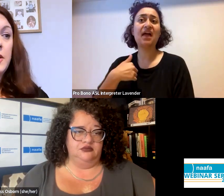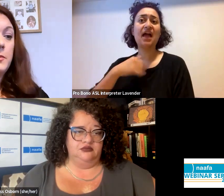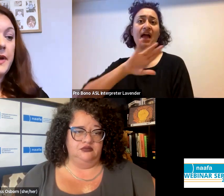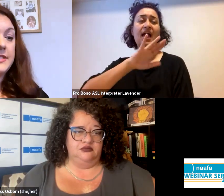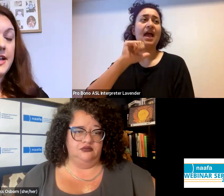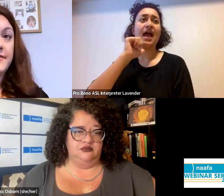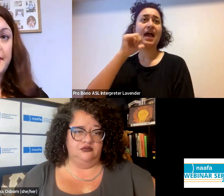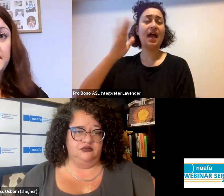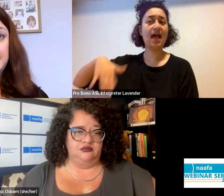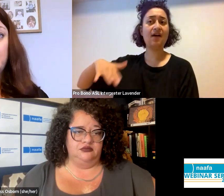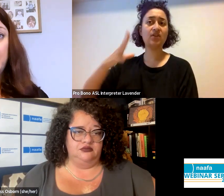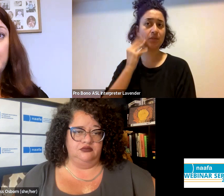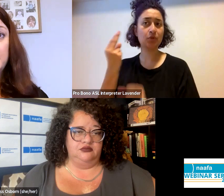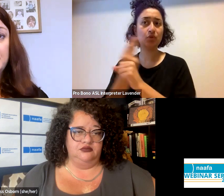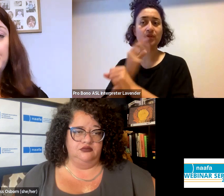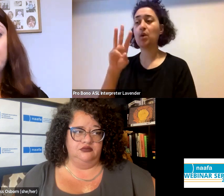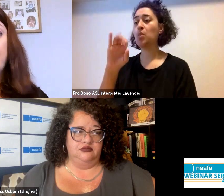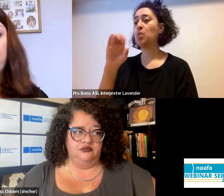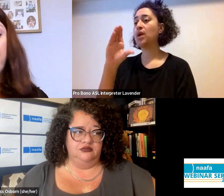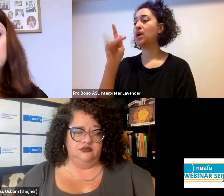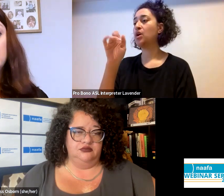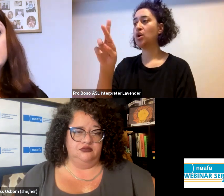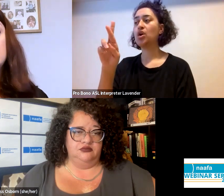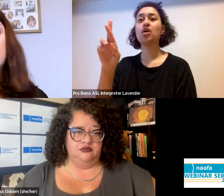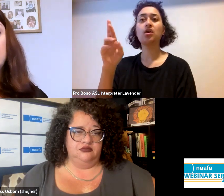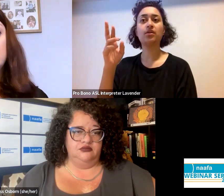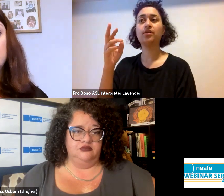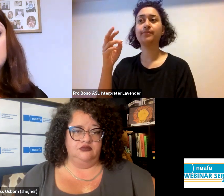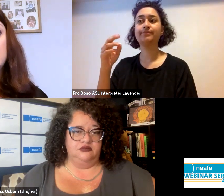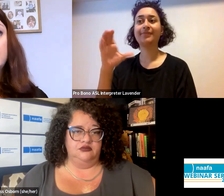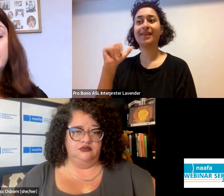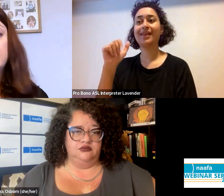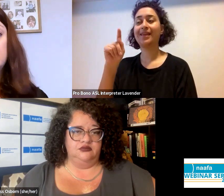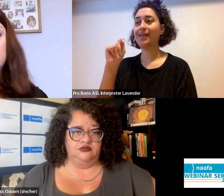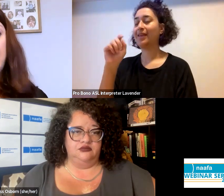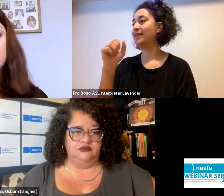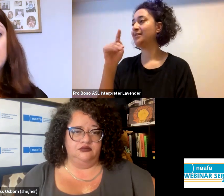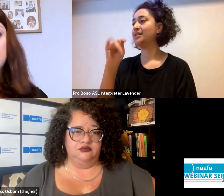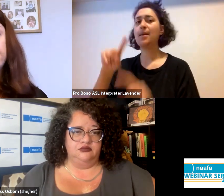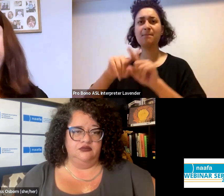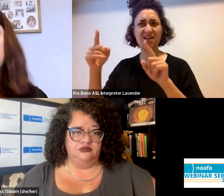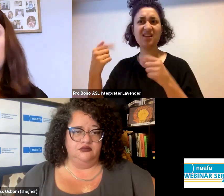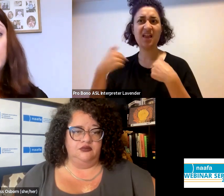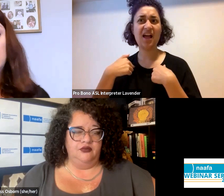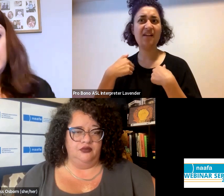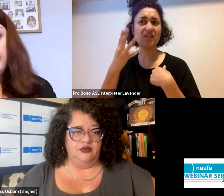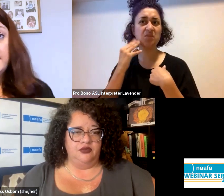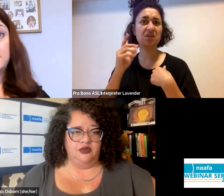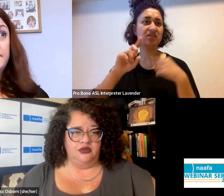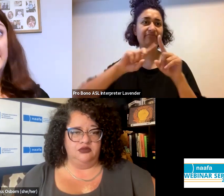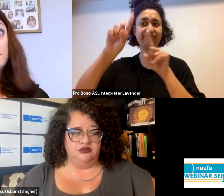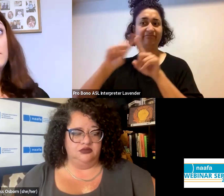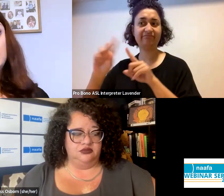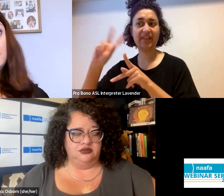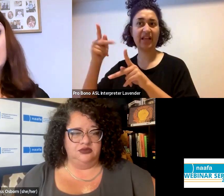yet, but have definitely dealt with a couple of different other manufacturers in terms of caskets. So